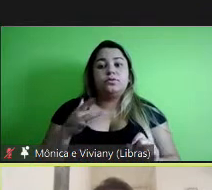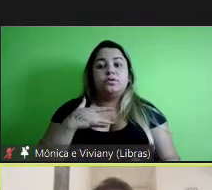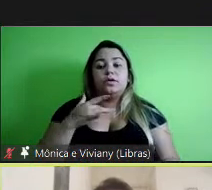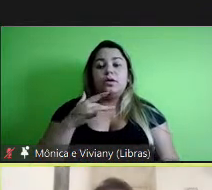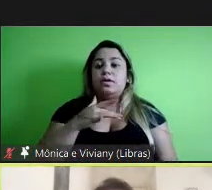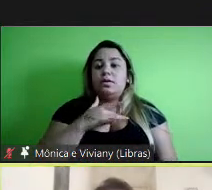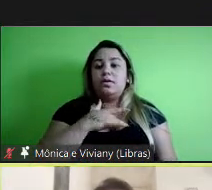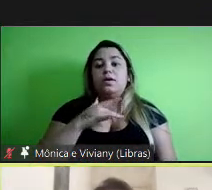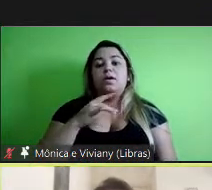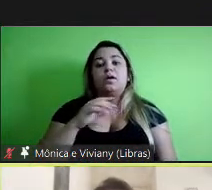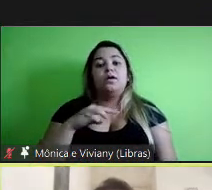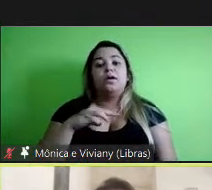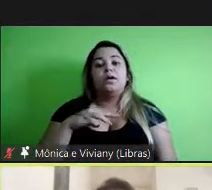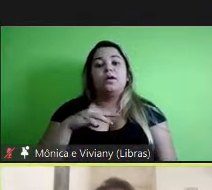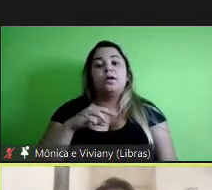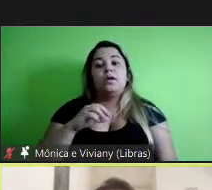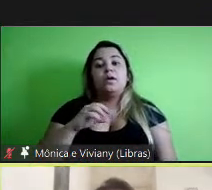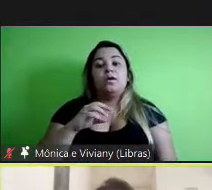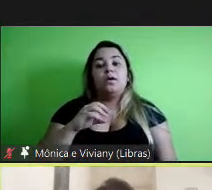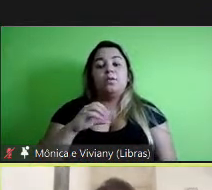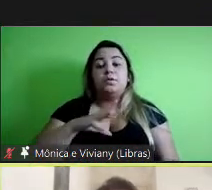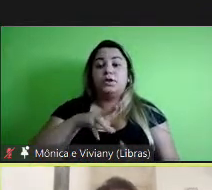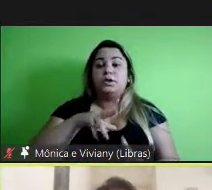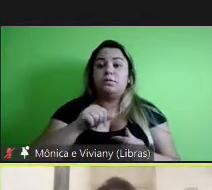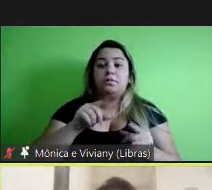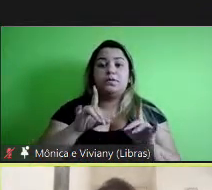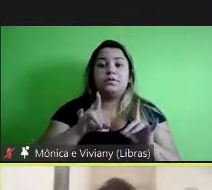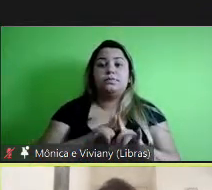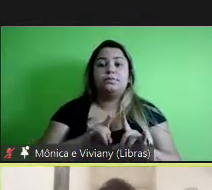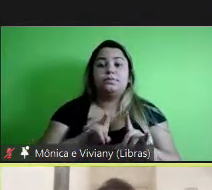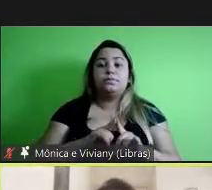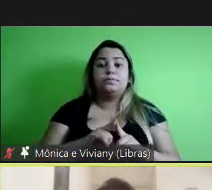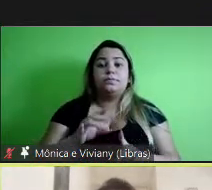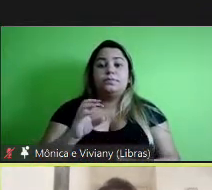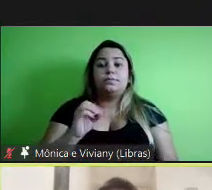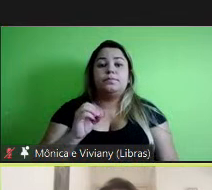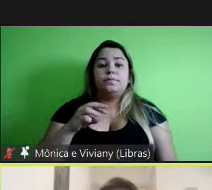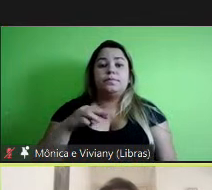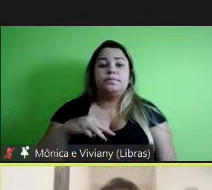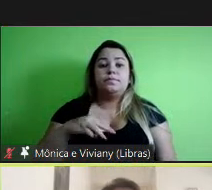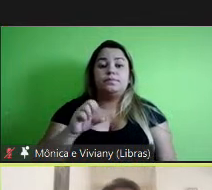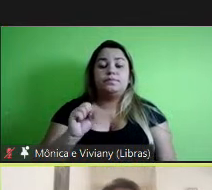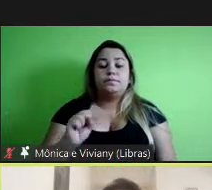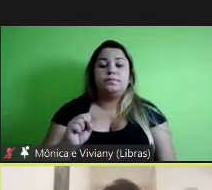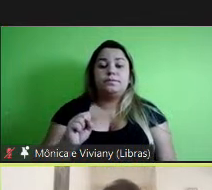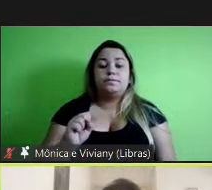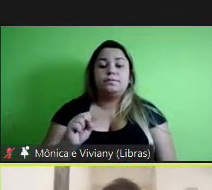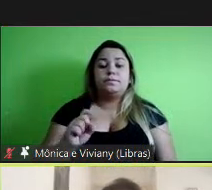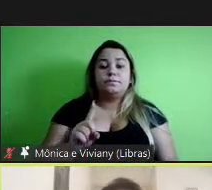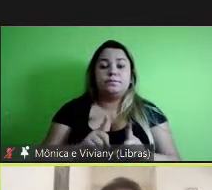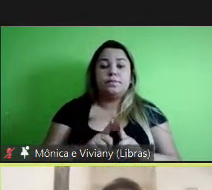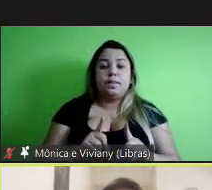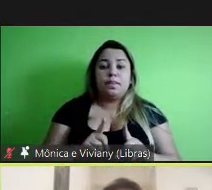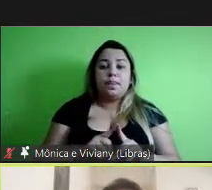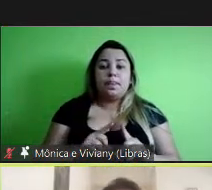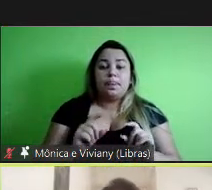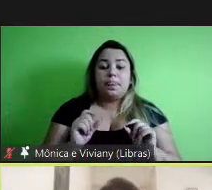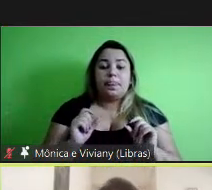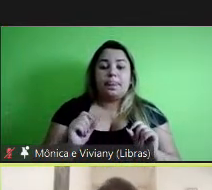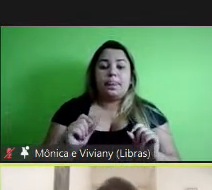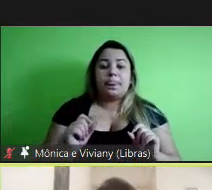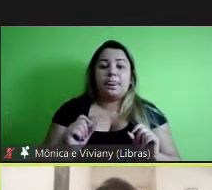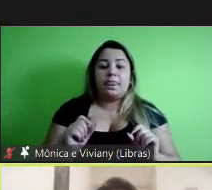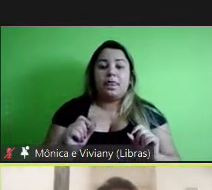coordinated the course for planetary health from the planetary health for primary care. You can do